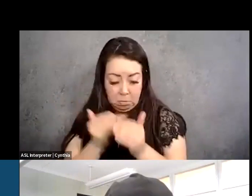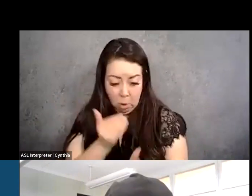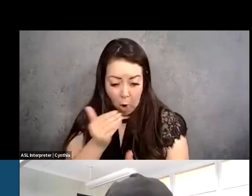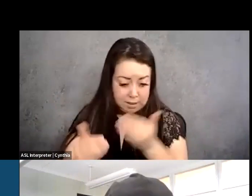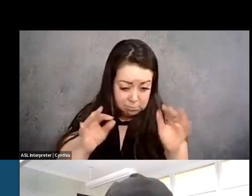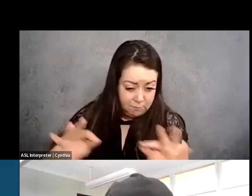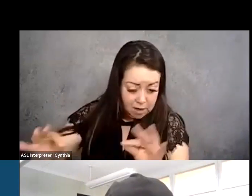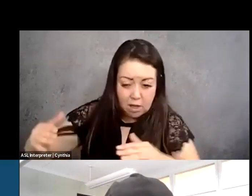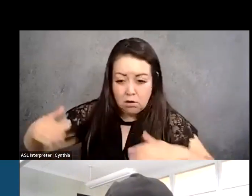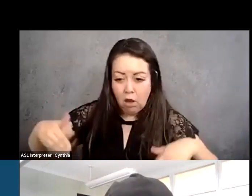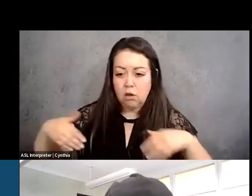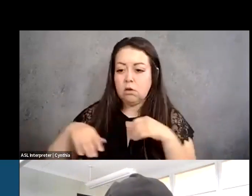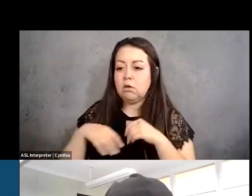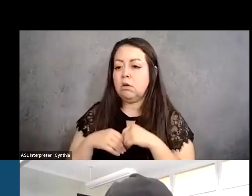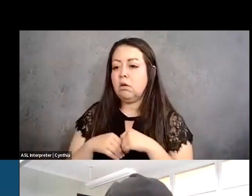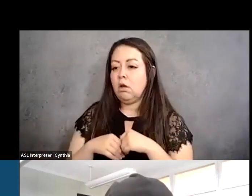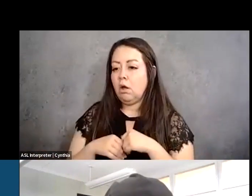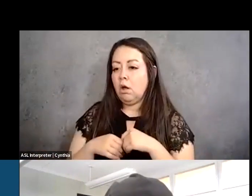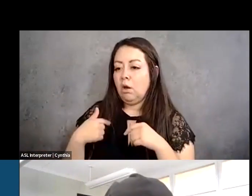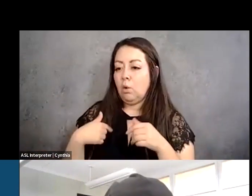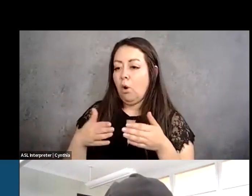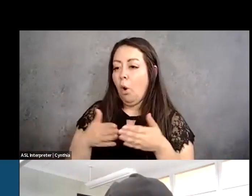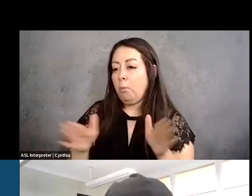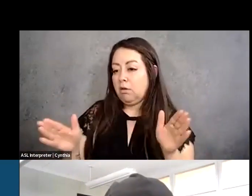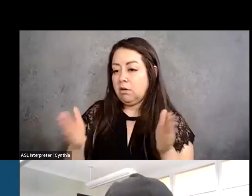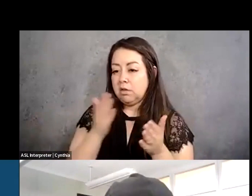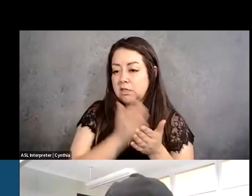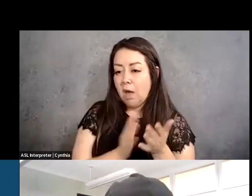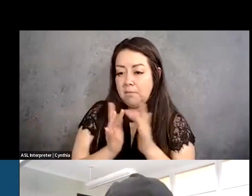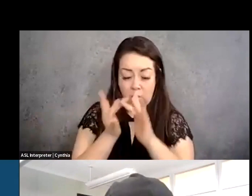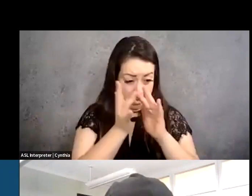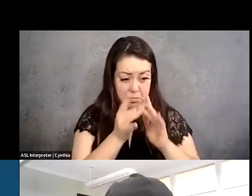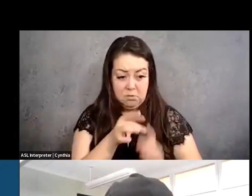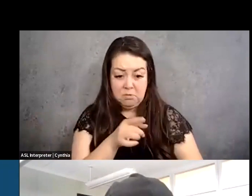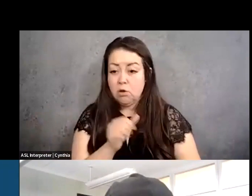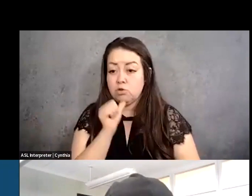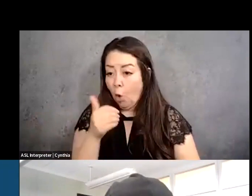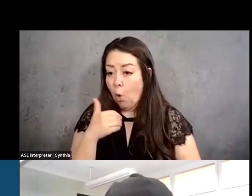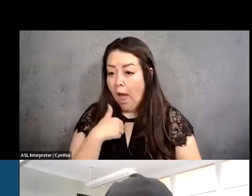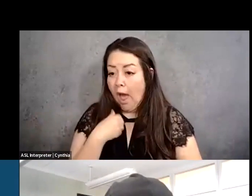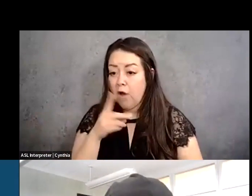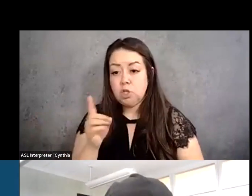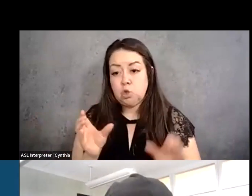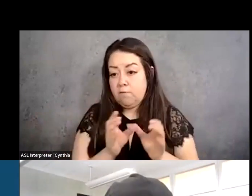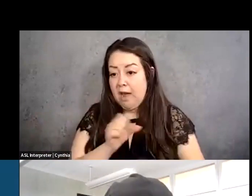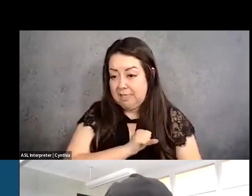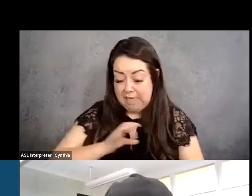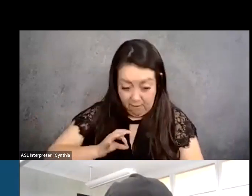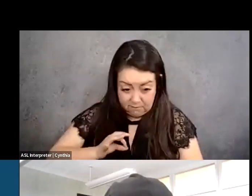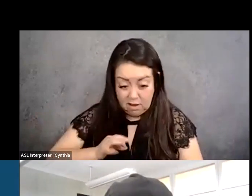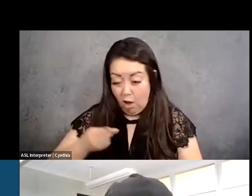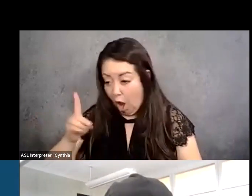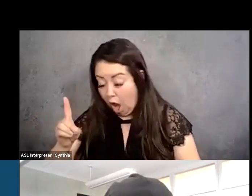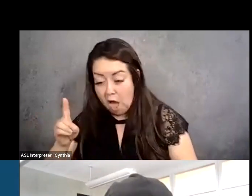open with our groups at this point. We have network partners that don't have HUD certified staff and don't yet meet the HUD